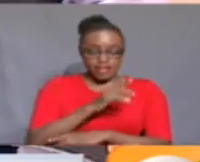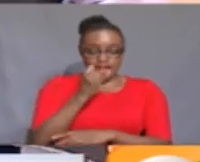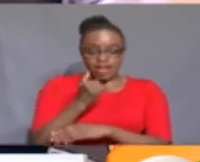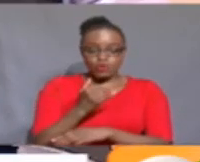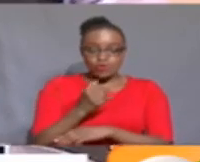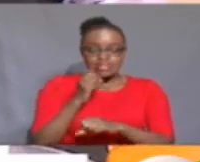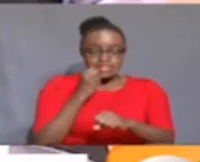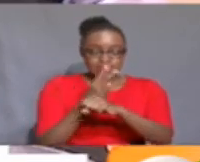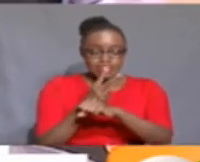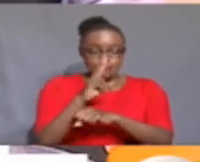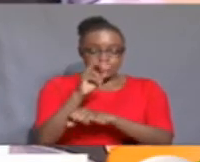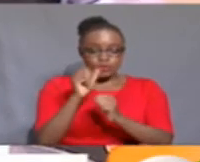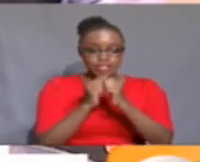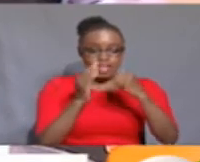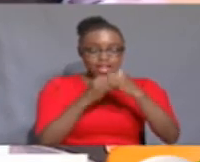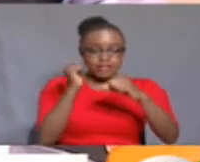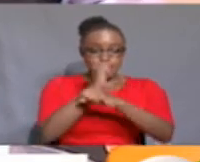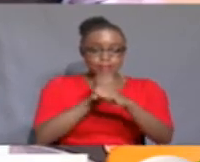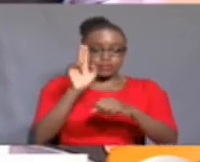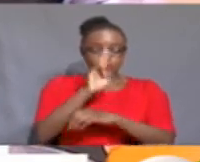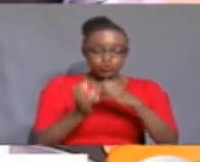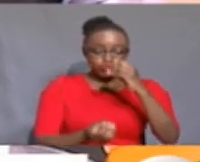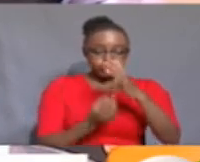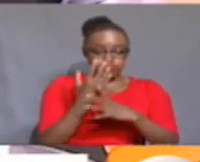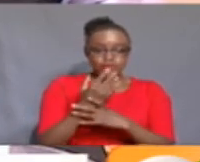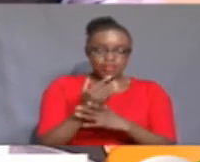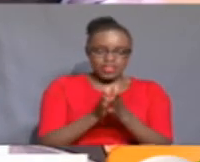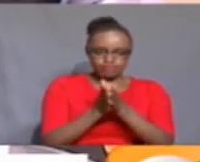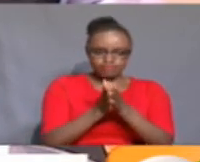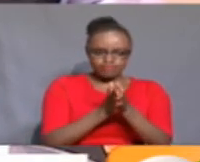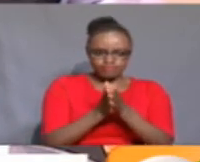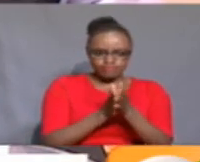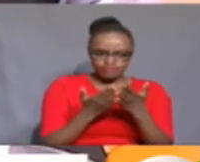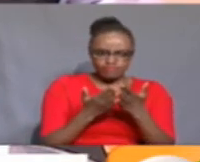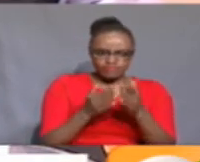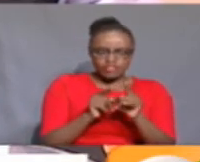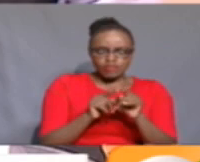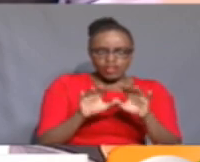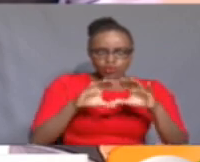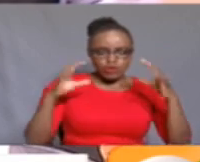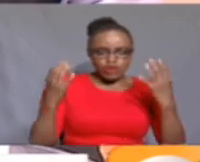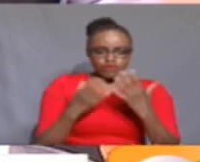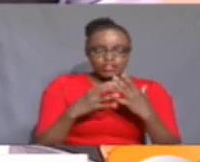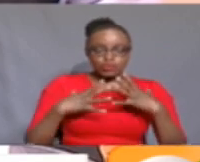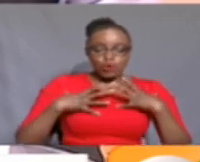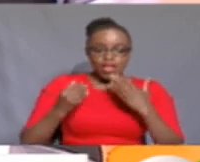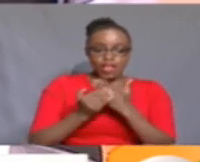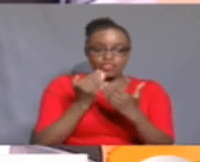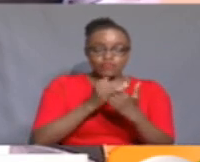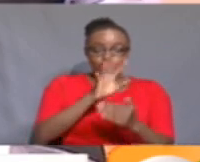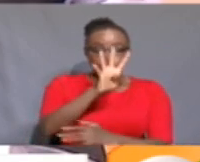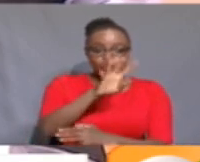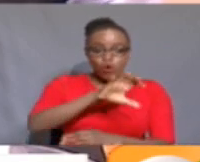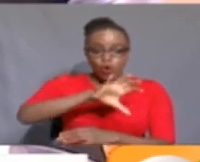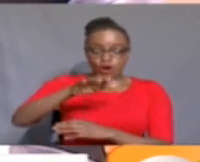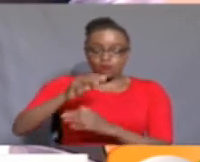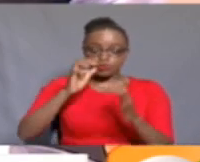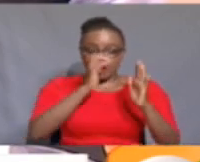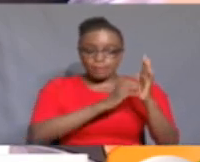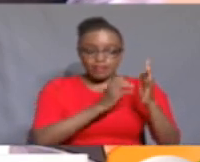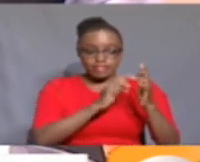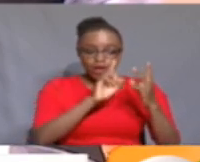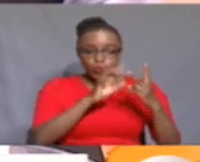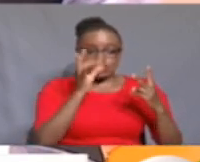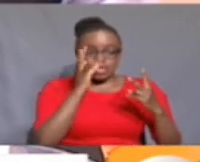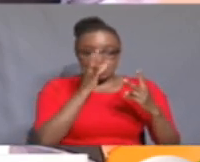In December 2018, President Uhuru Kenyatta launched the ambitious pilot program on universal health care in four counties, Machakos,